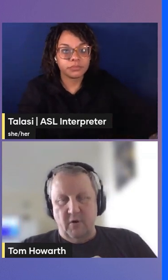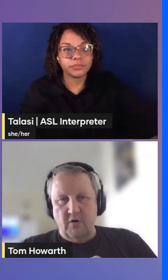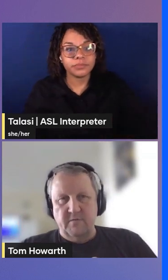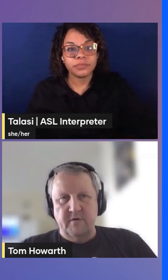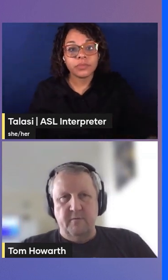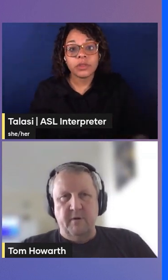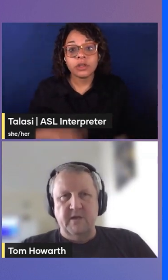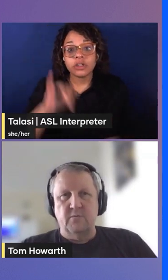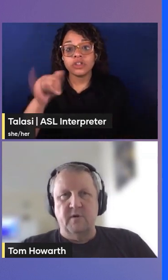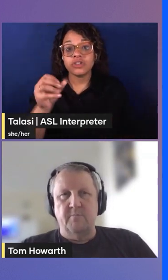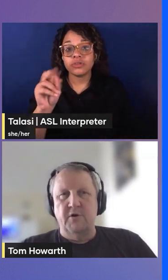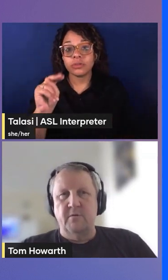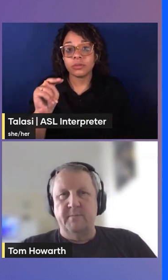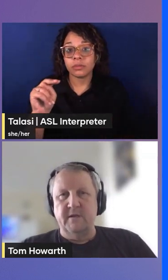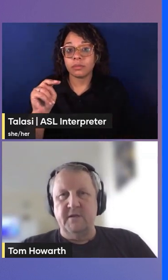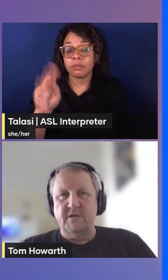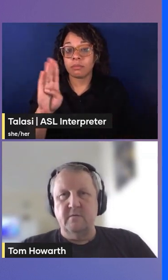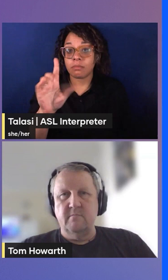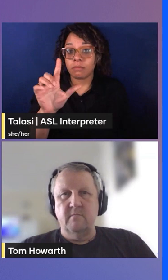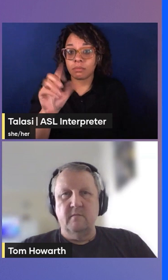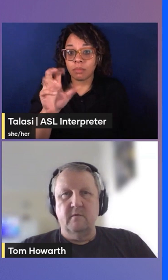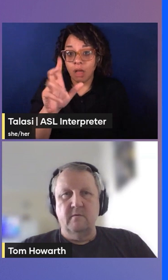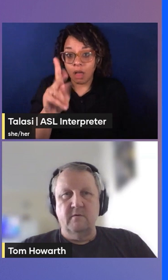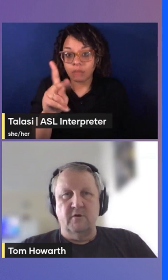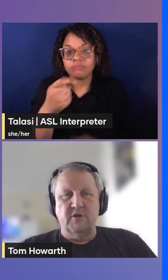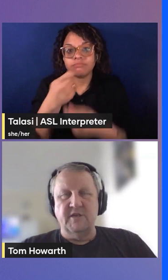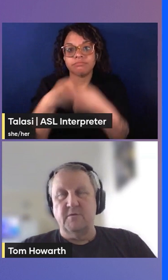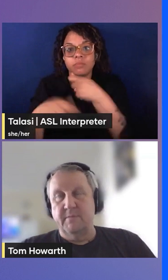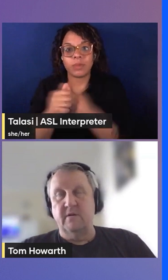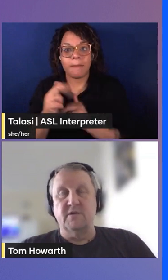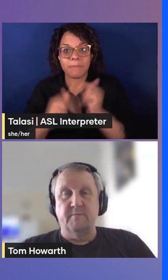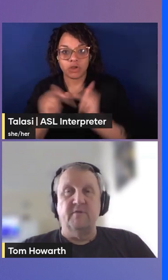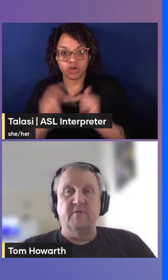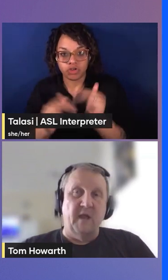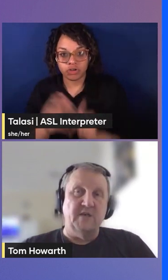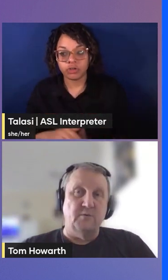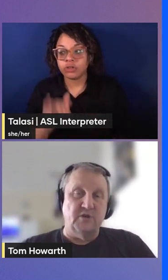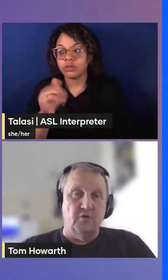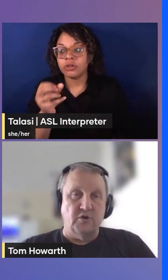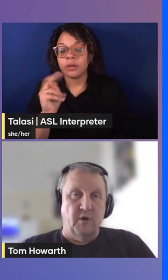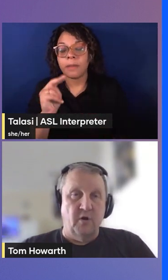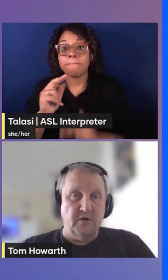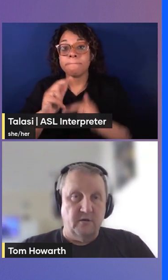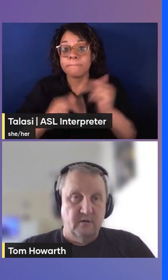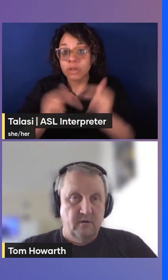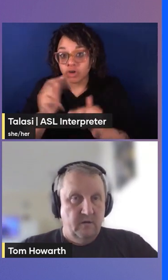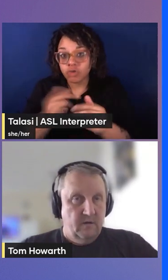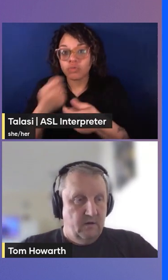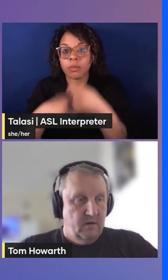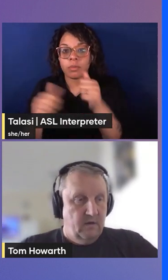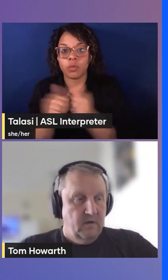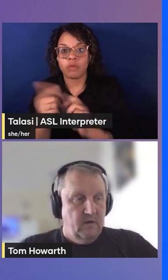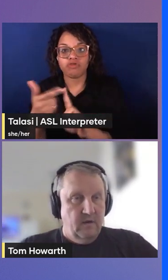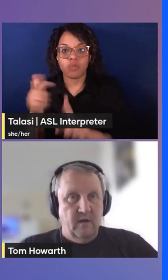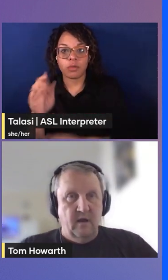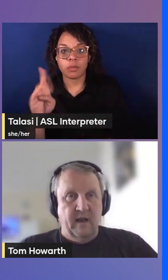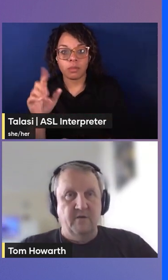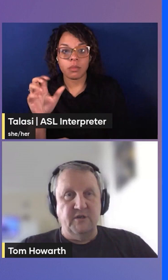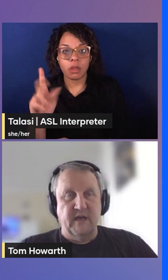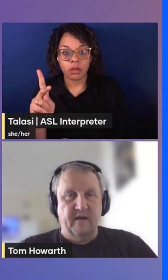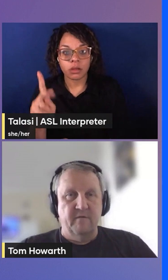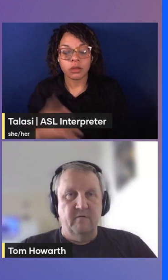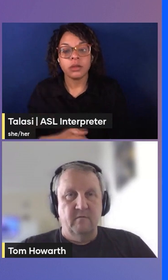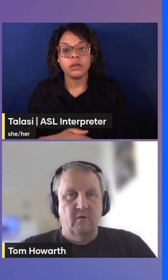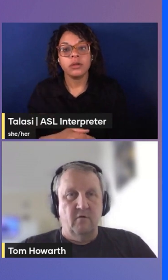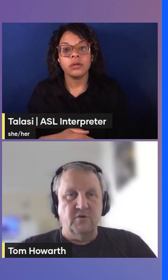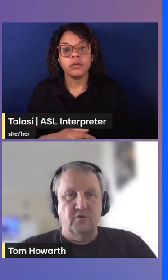JSON blocks have been replaced with builders. Sorry, JSON builders have been replaced with source blocks. That allows